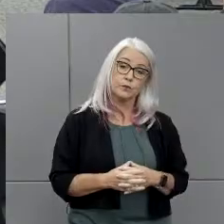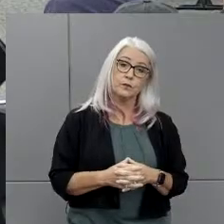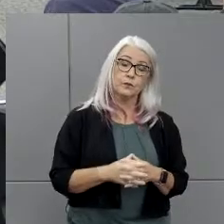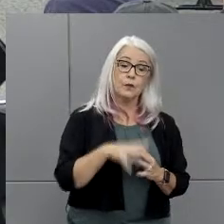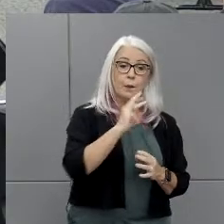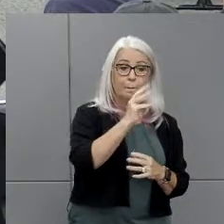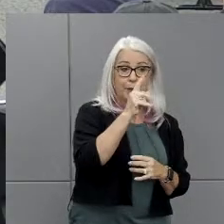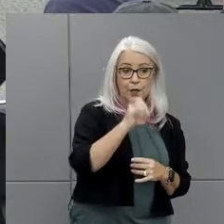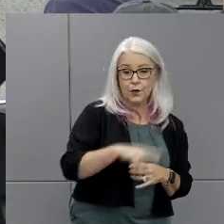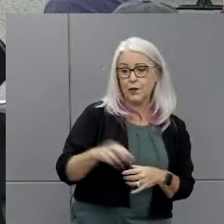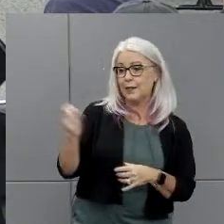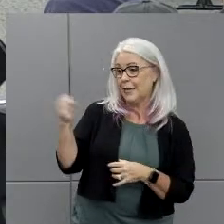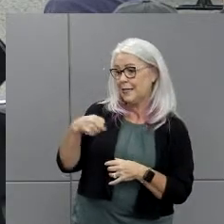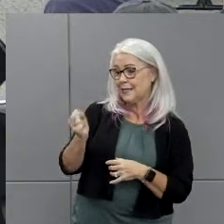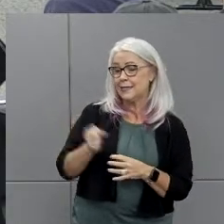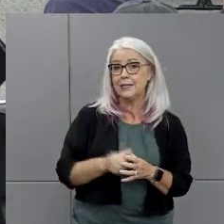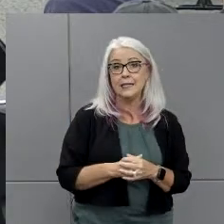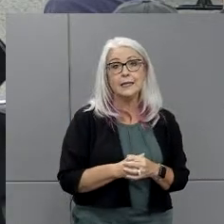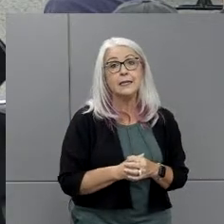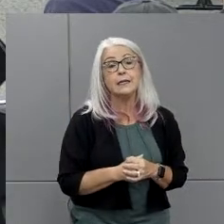Trustee Miller. Yes.